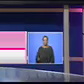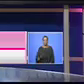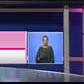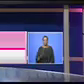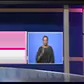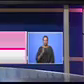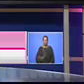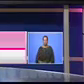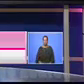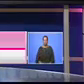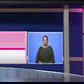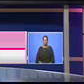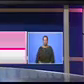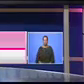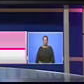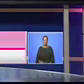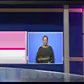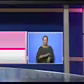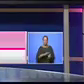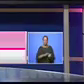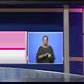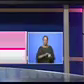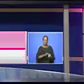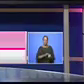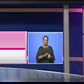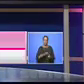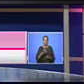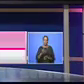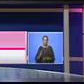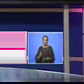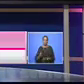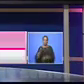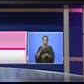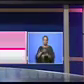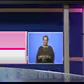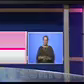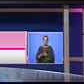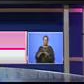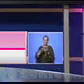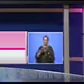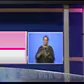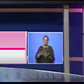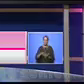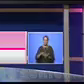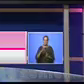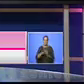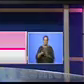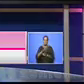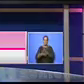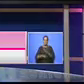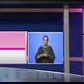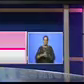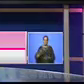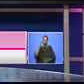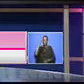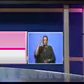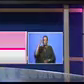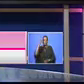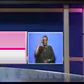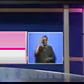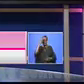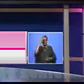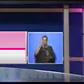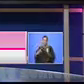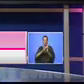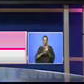Back. It's a complex medical issue affecting thousands each year, the issue of mental illness. We spoke with a leading physician in